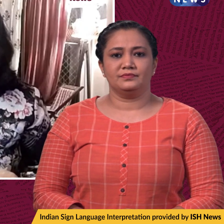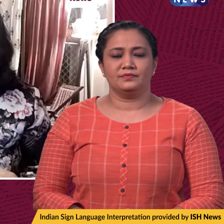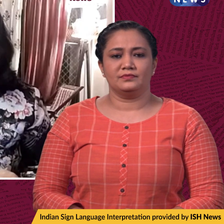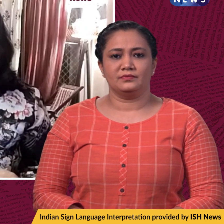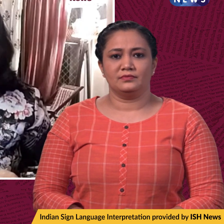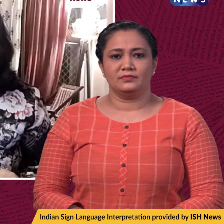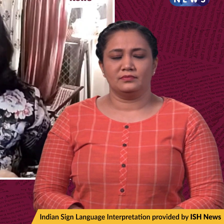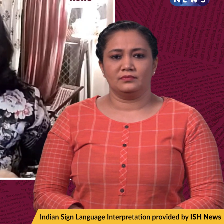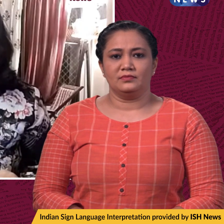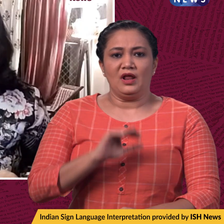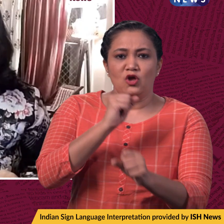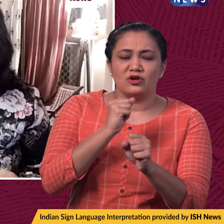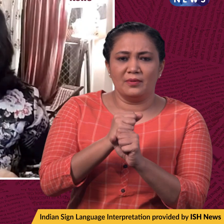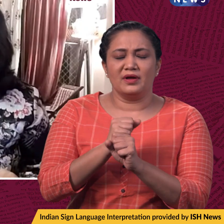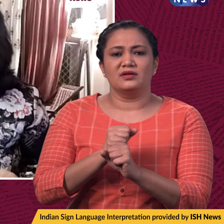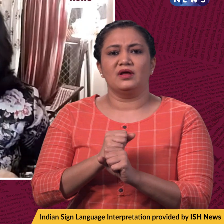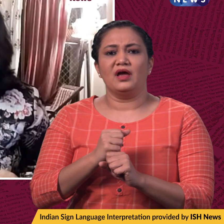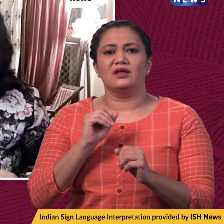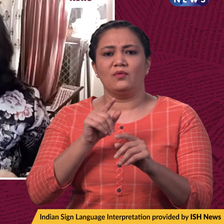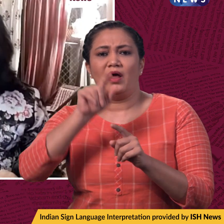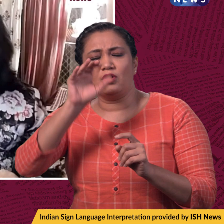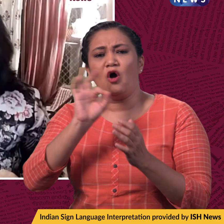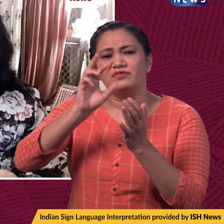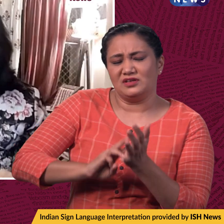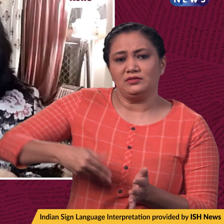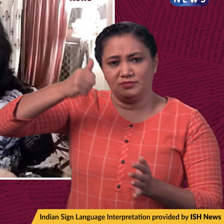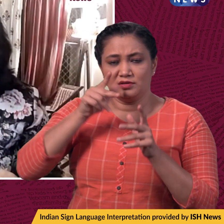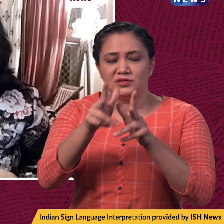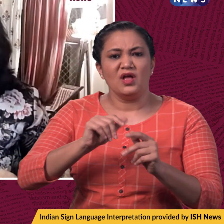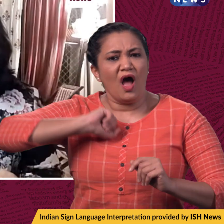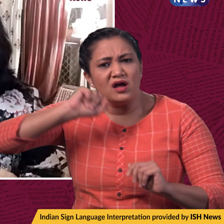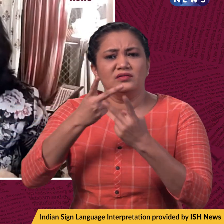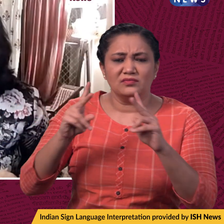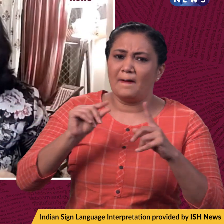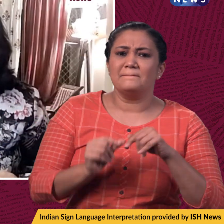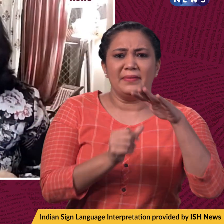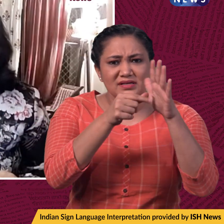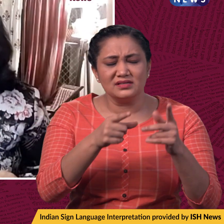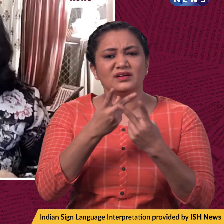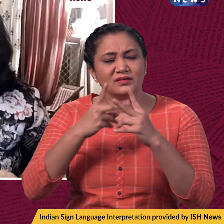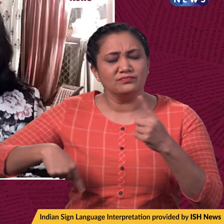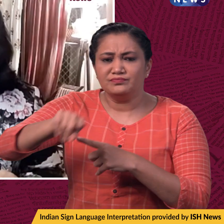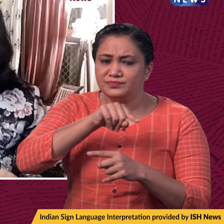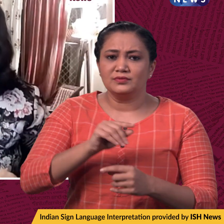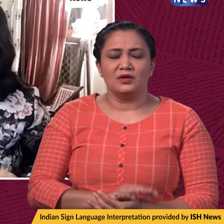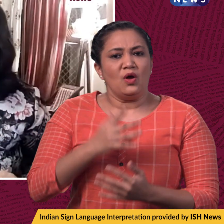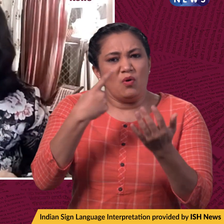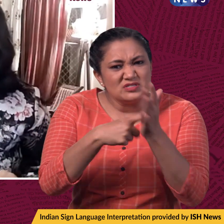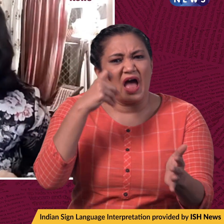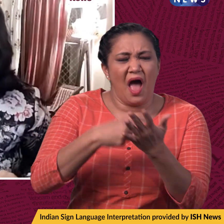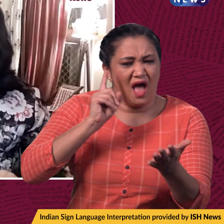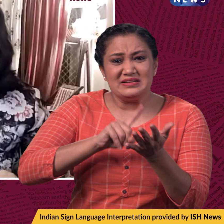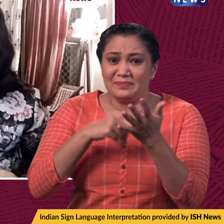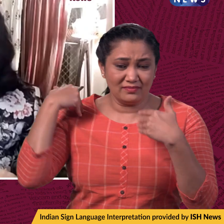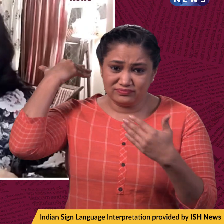Meanwhile, the Chief Government Whip and Highways Minister has said that despite the protests against the President and demands for